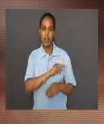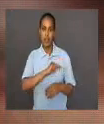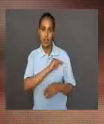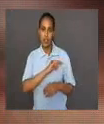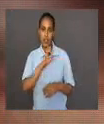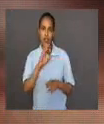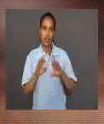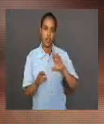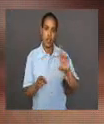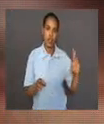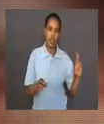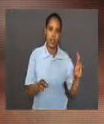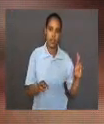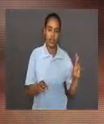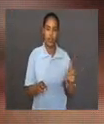the reactants